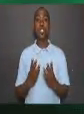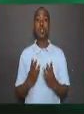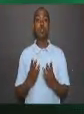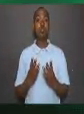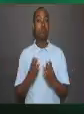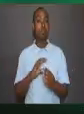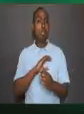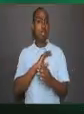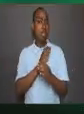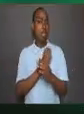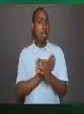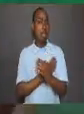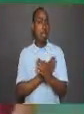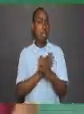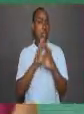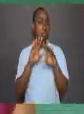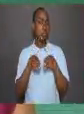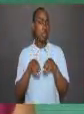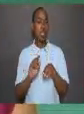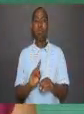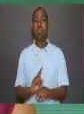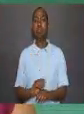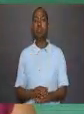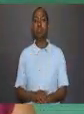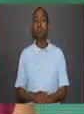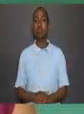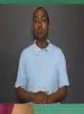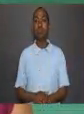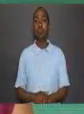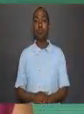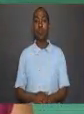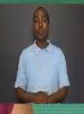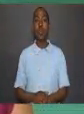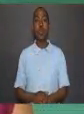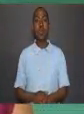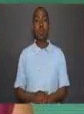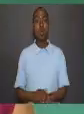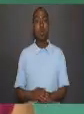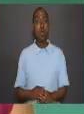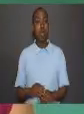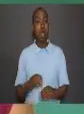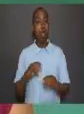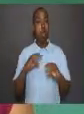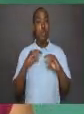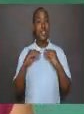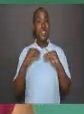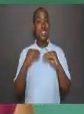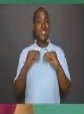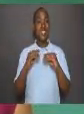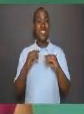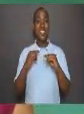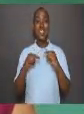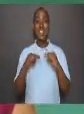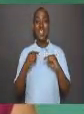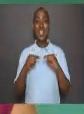energy to take place. Since it takes place along the concentration gradient,